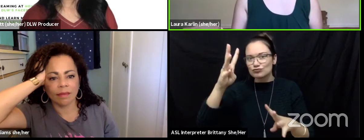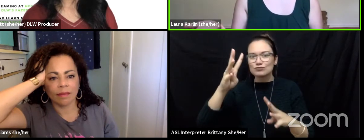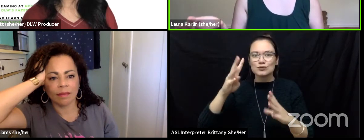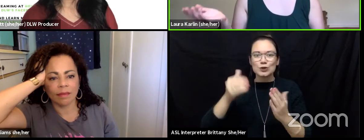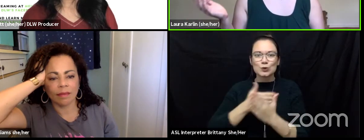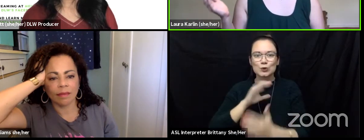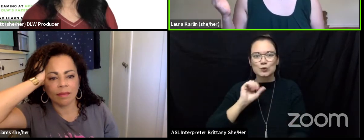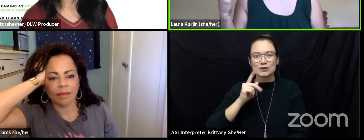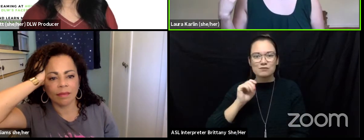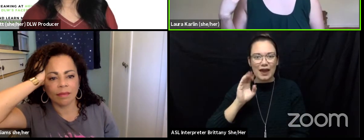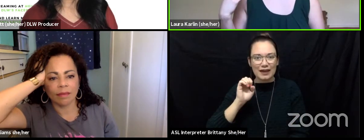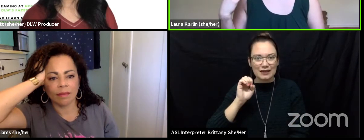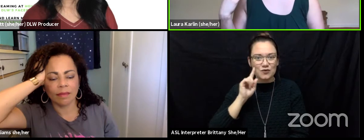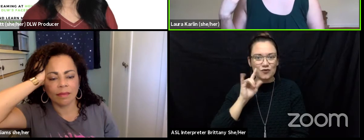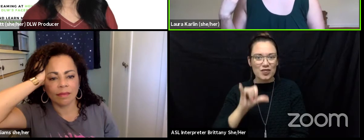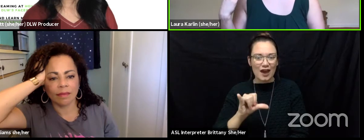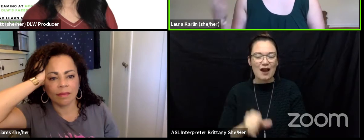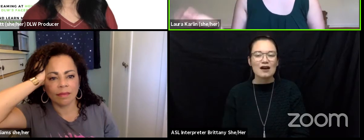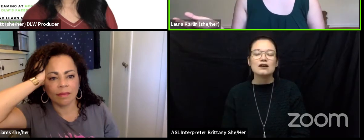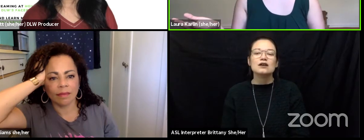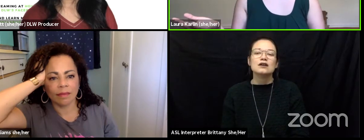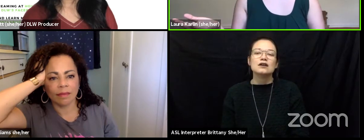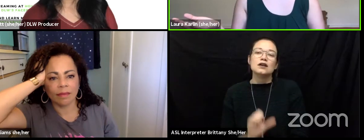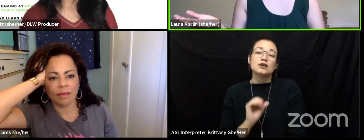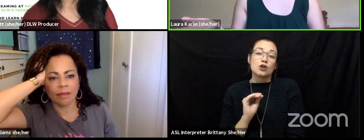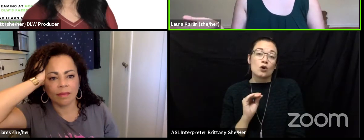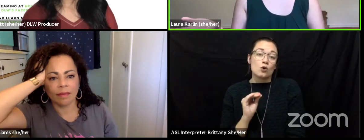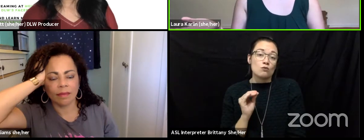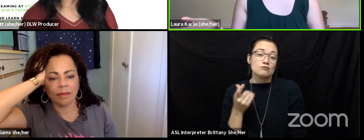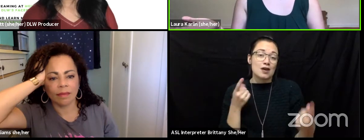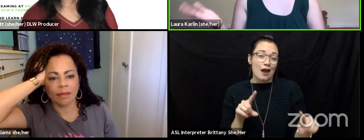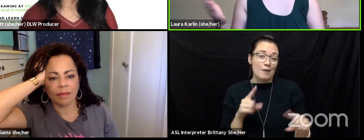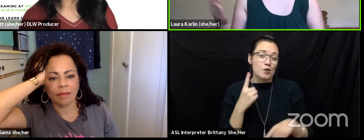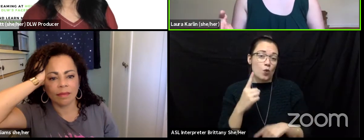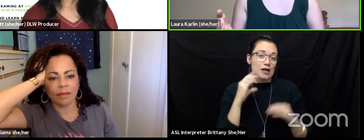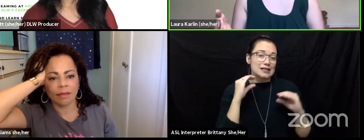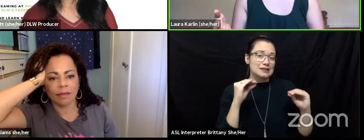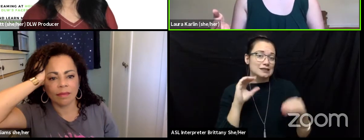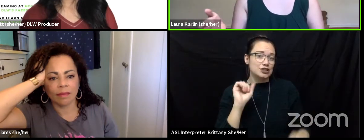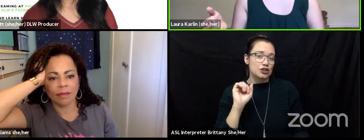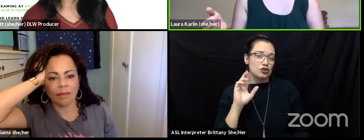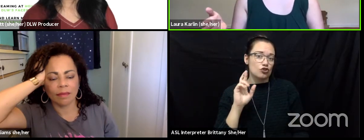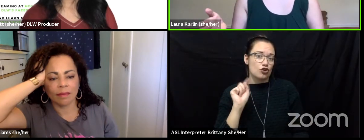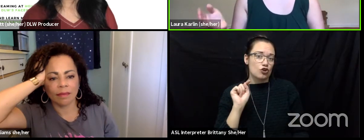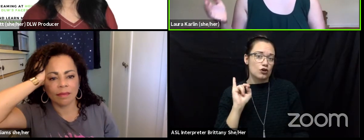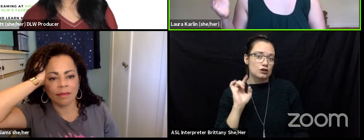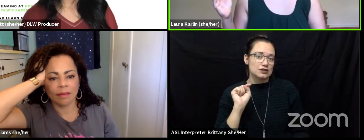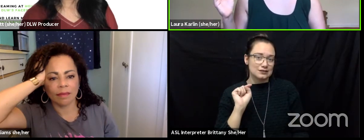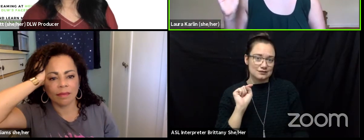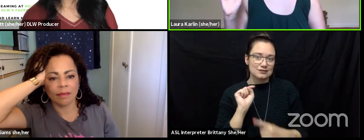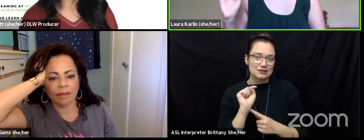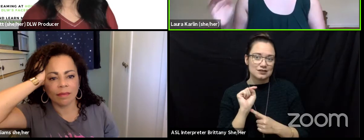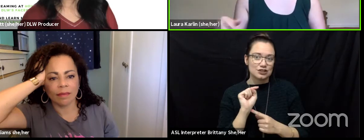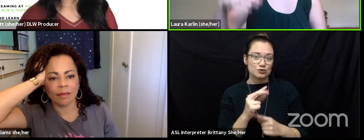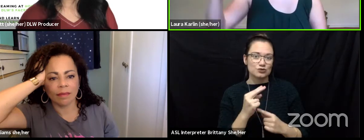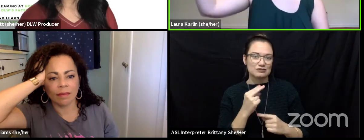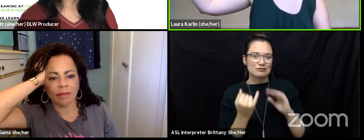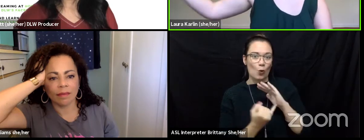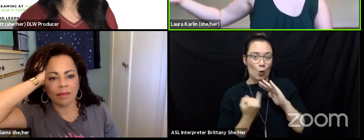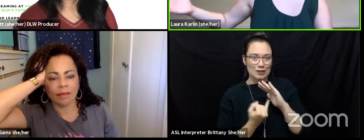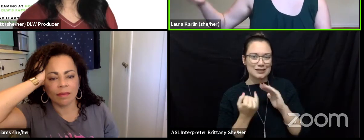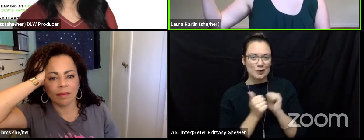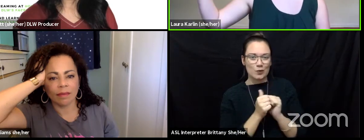did is we had one of our teaching artists was quarantined with her mom. And her mom is